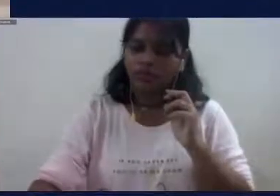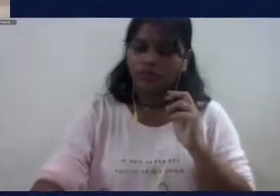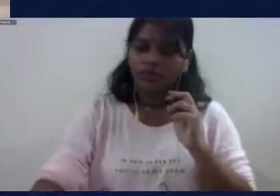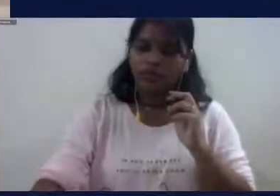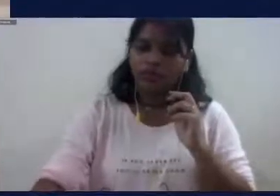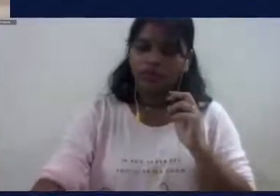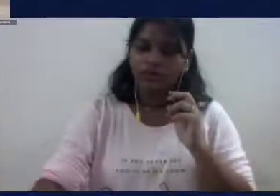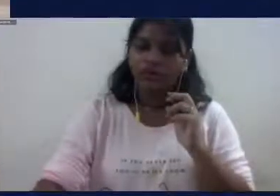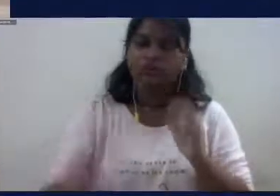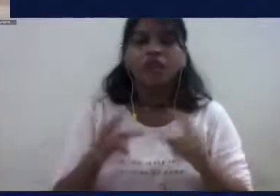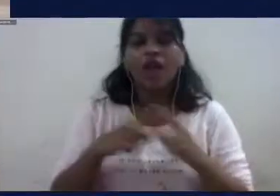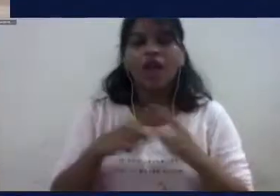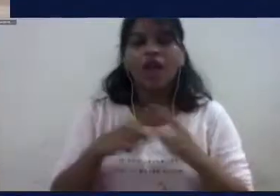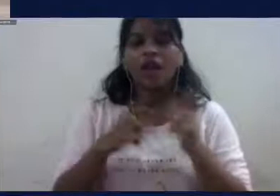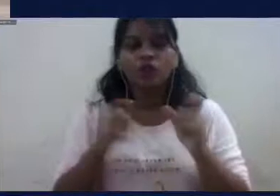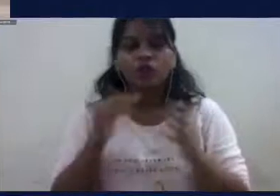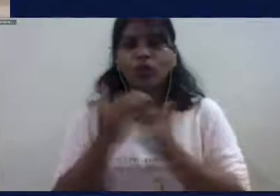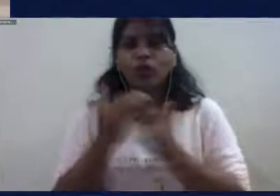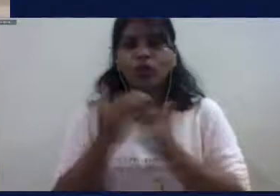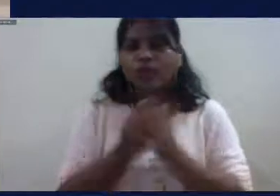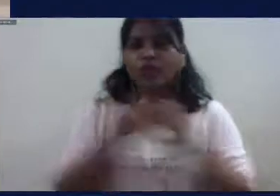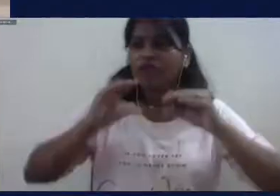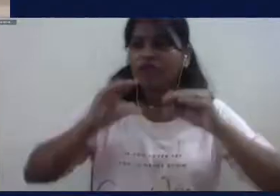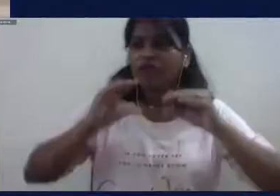company have to do with